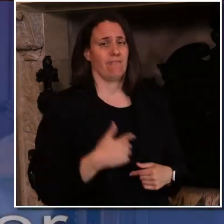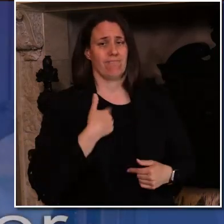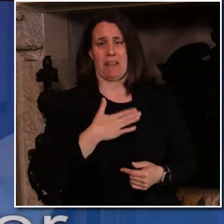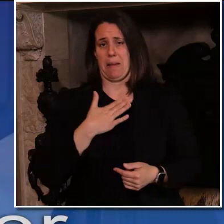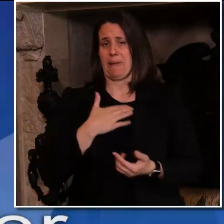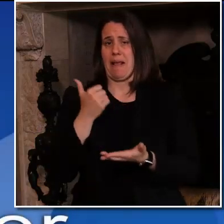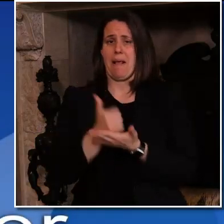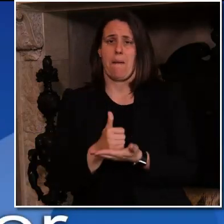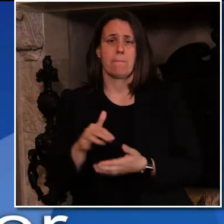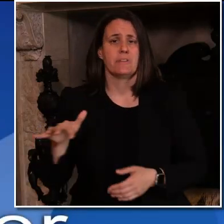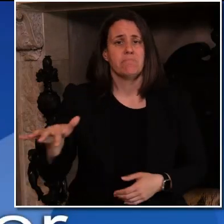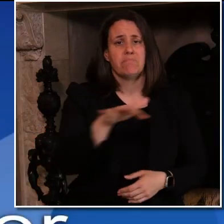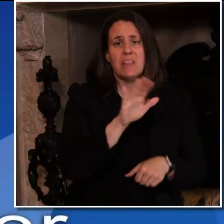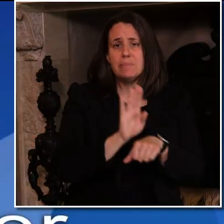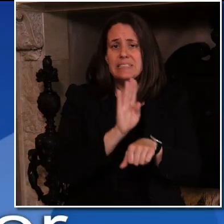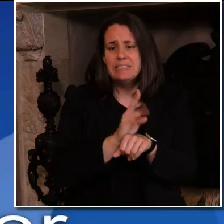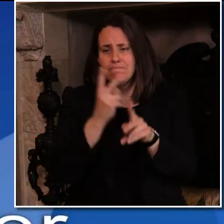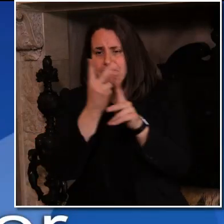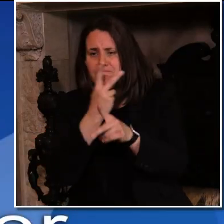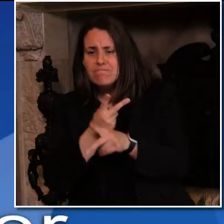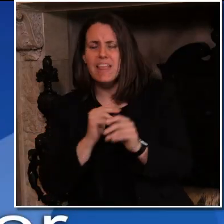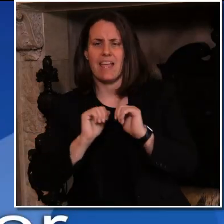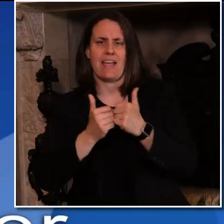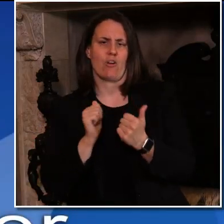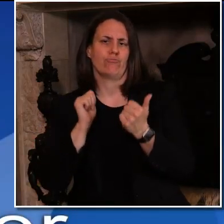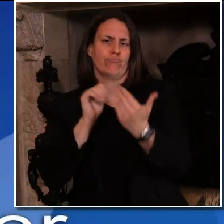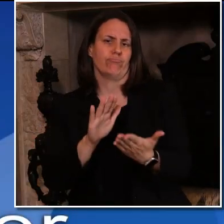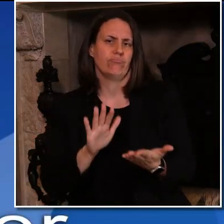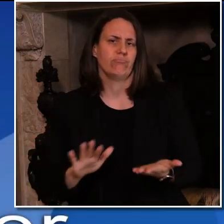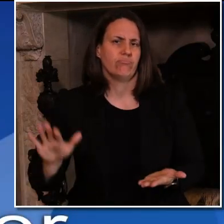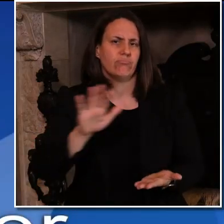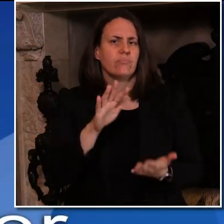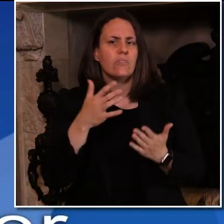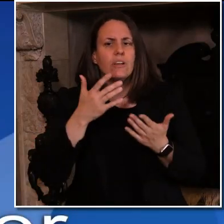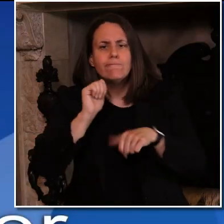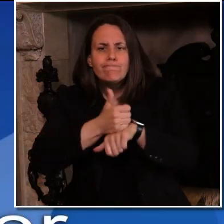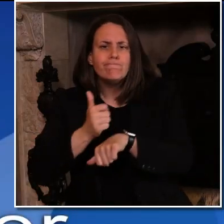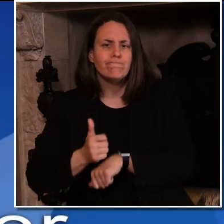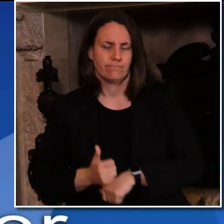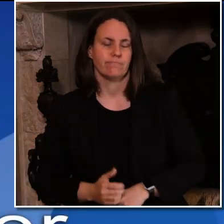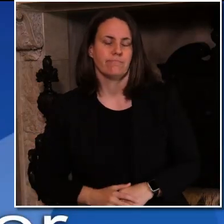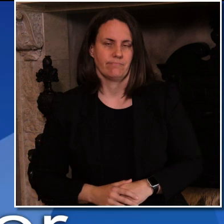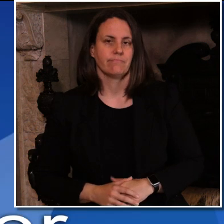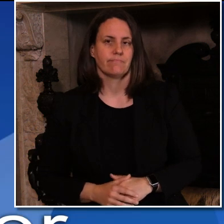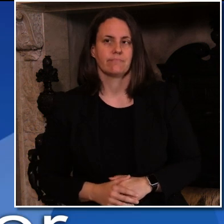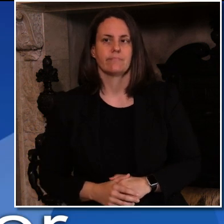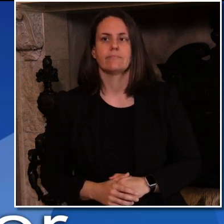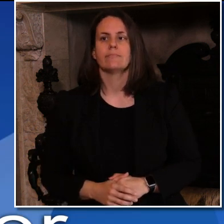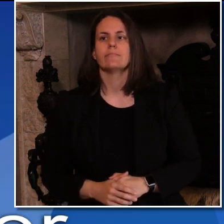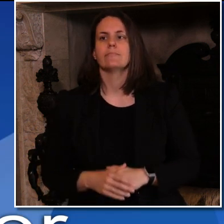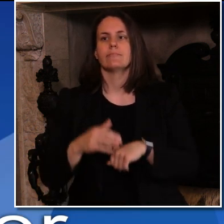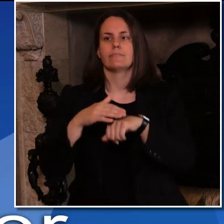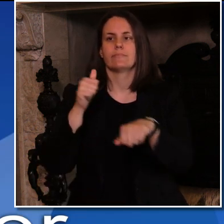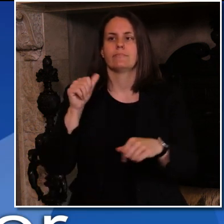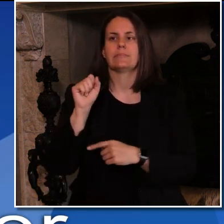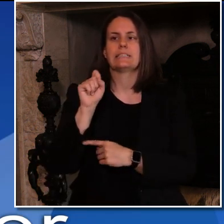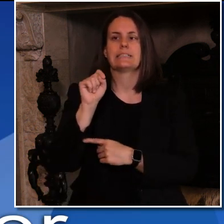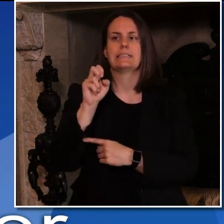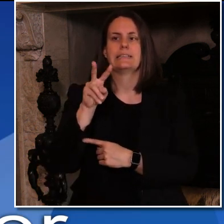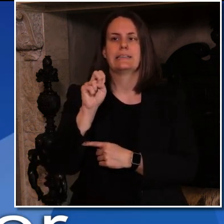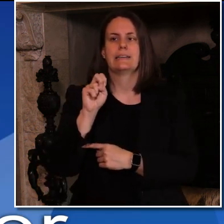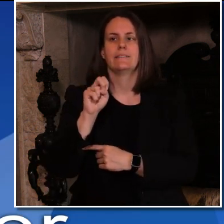Okay. Thank you, Cammie. Now to Steve Prestegard from the Platteville Journal. Steve?